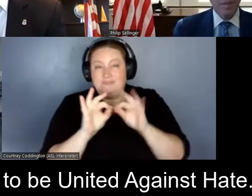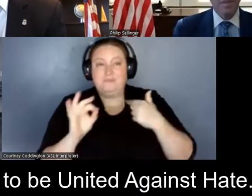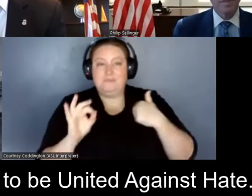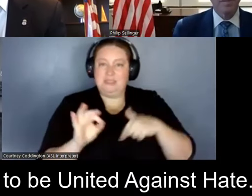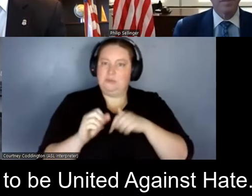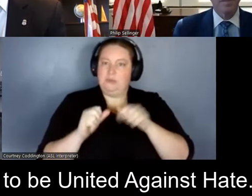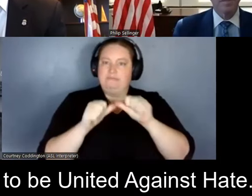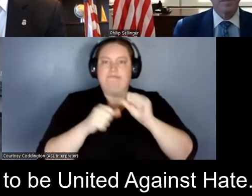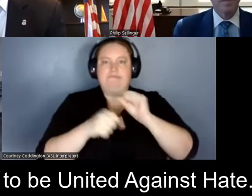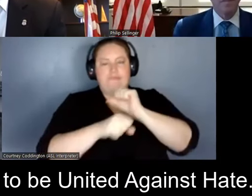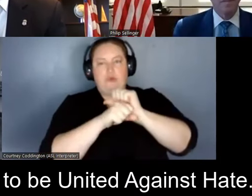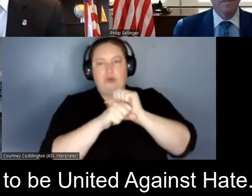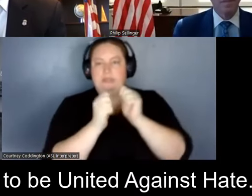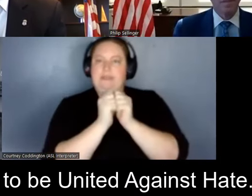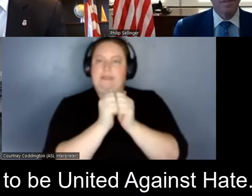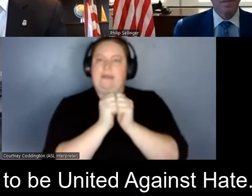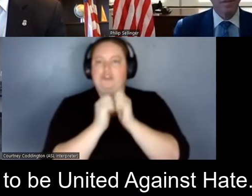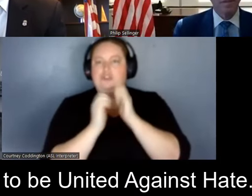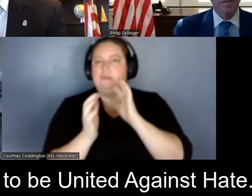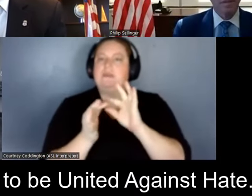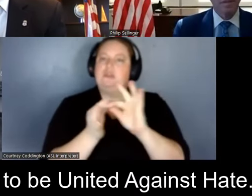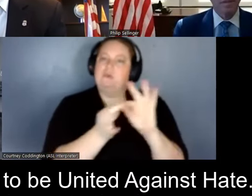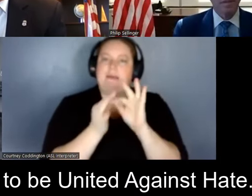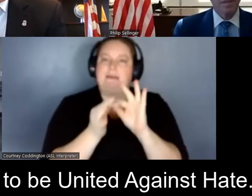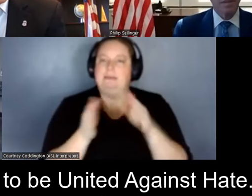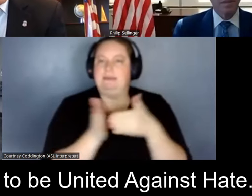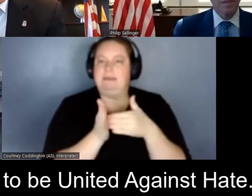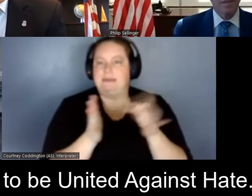together to be united against hate.